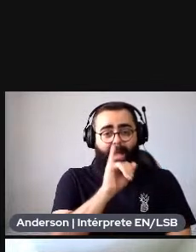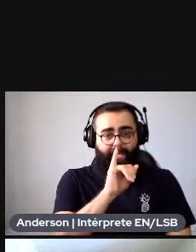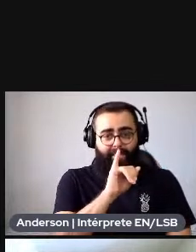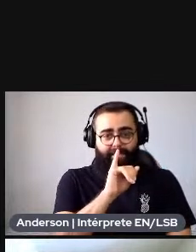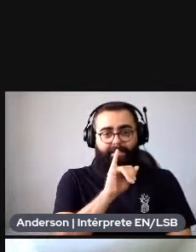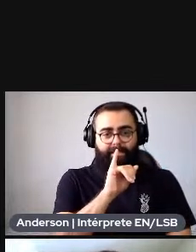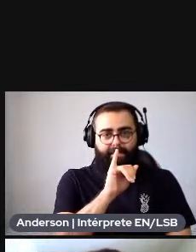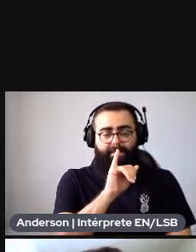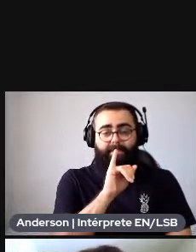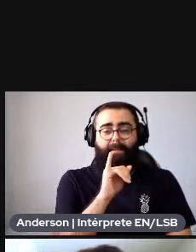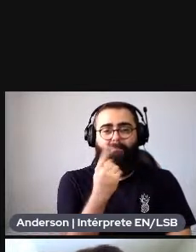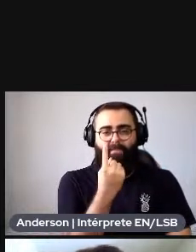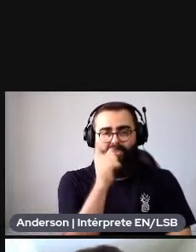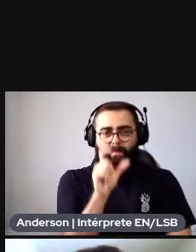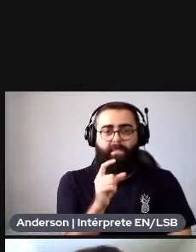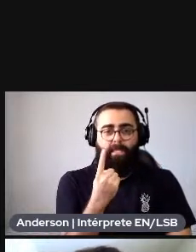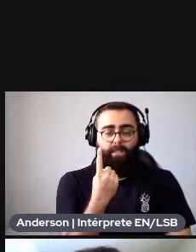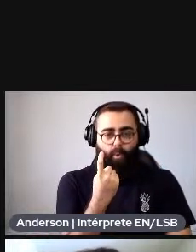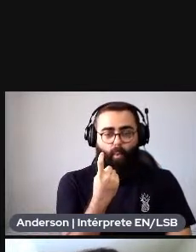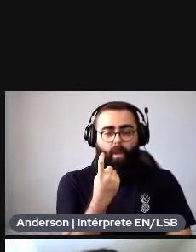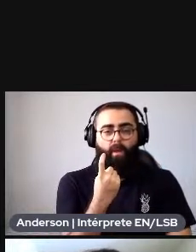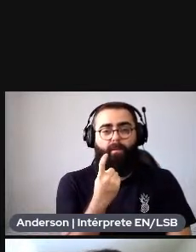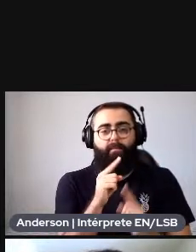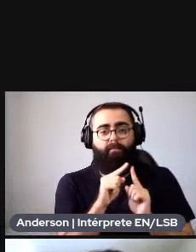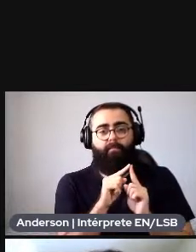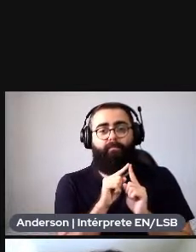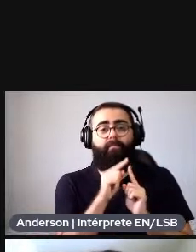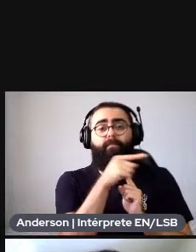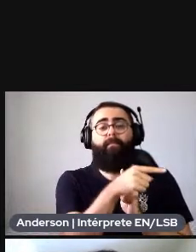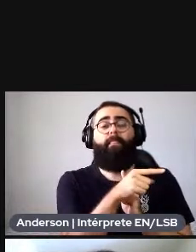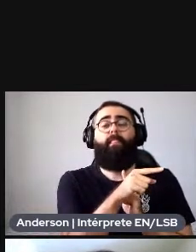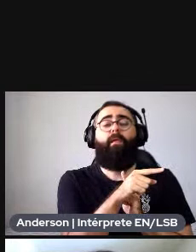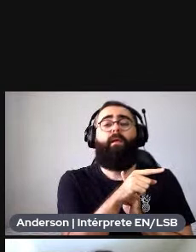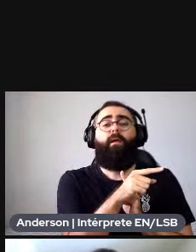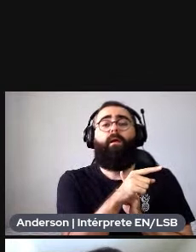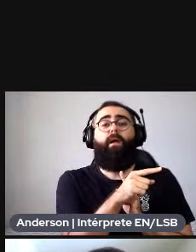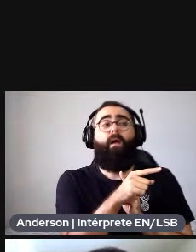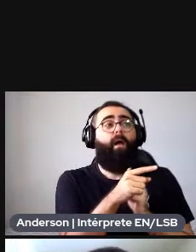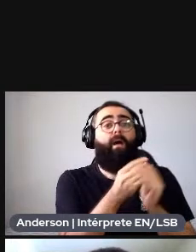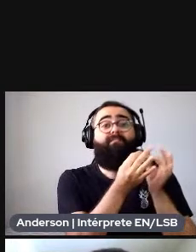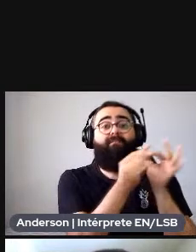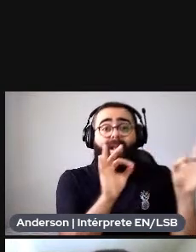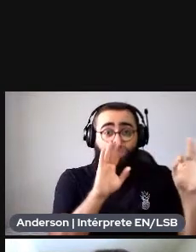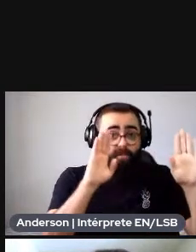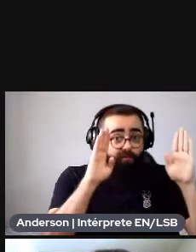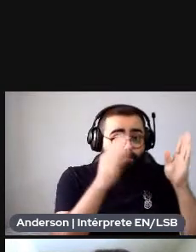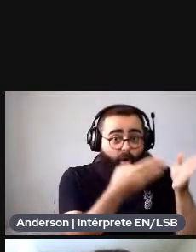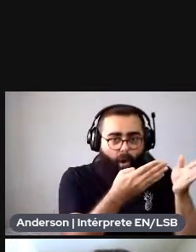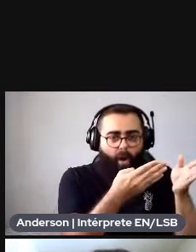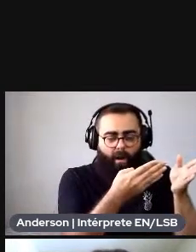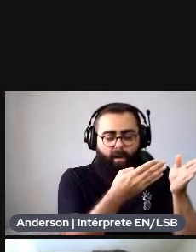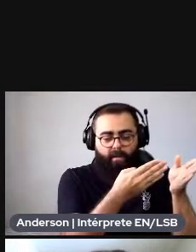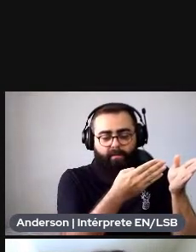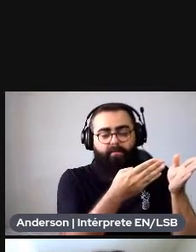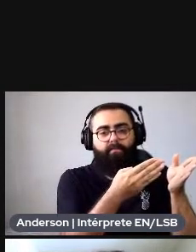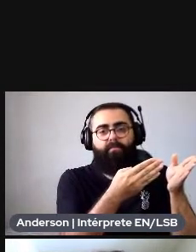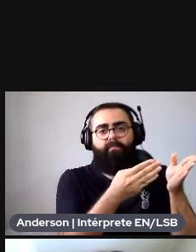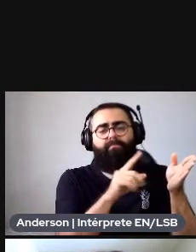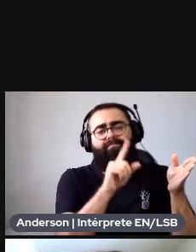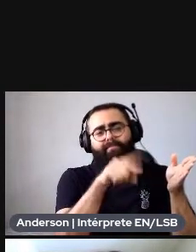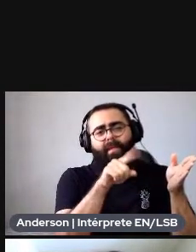And the focal clause is, as I said, an